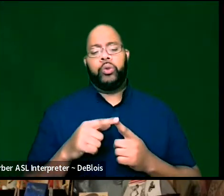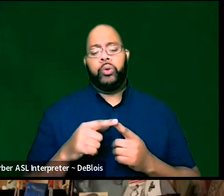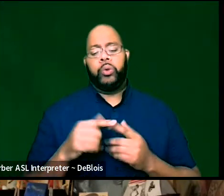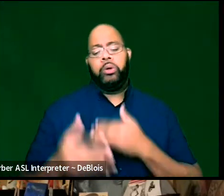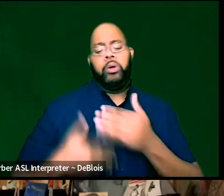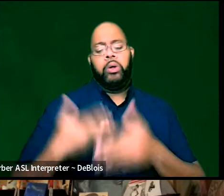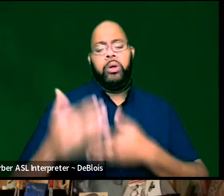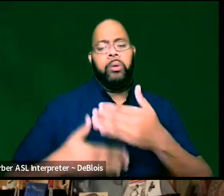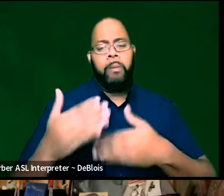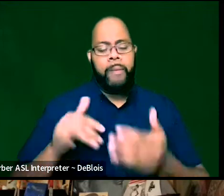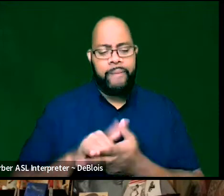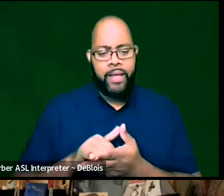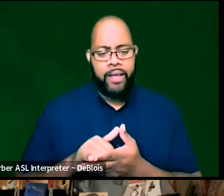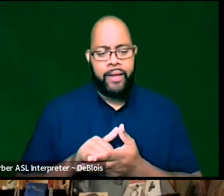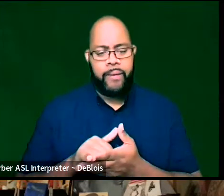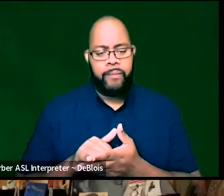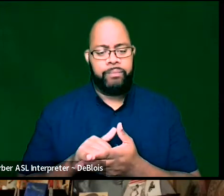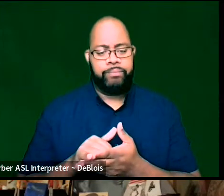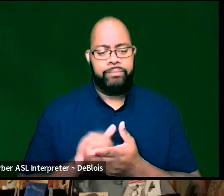this